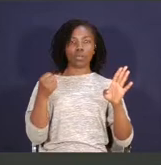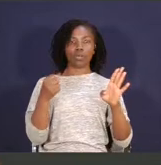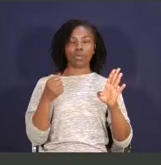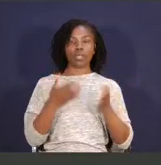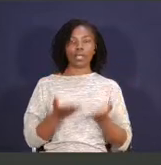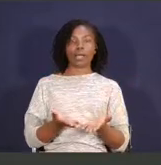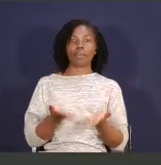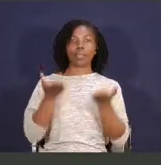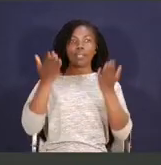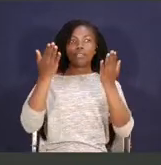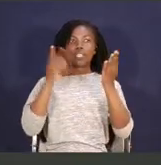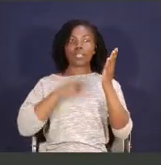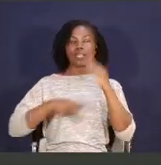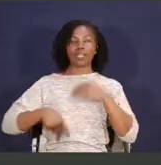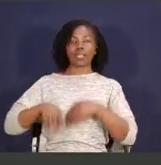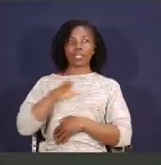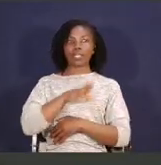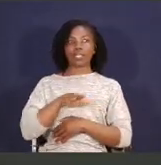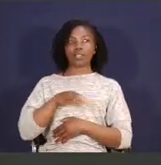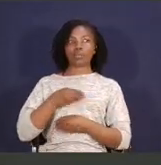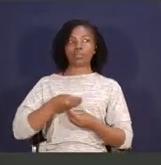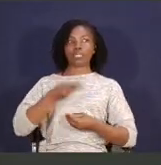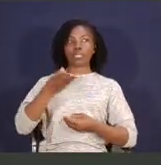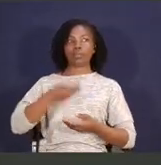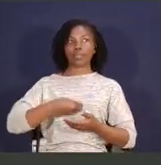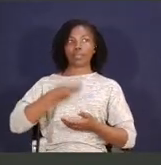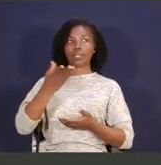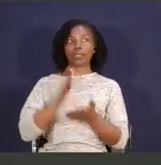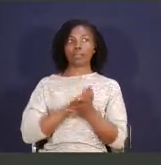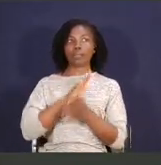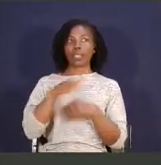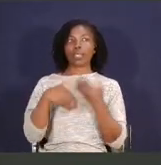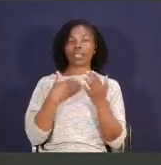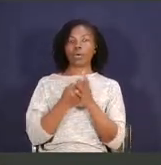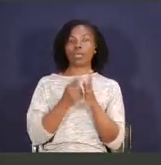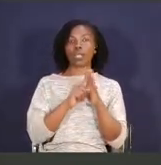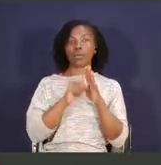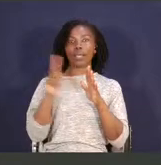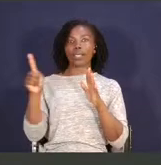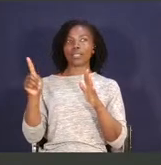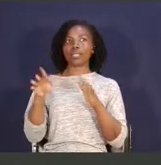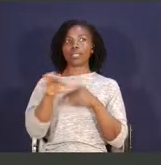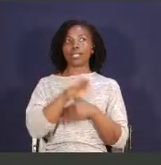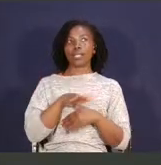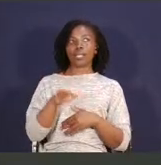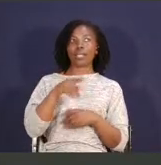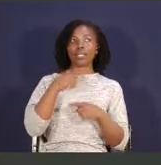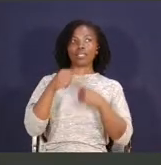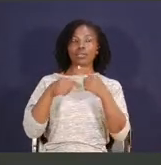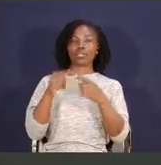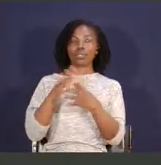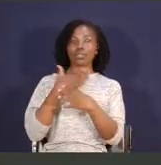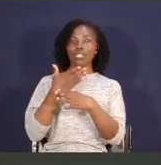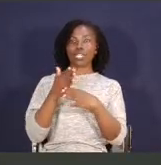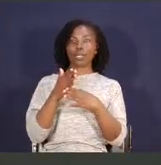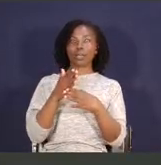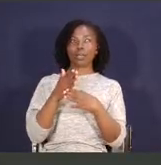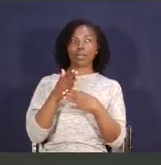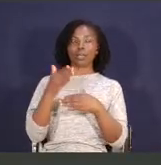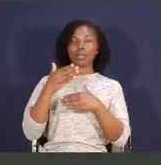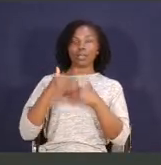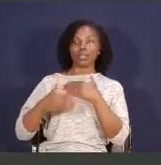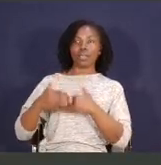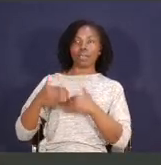supply. Even as you're exiting through the main entrance, all our exit points, continue to share with your neighbor as you encourage